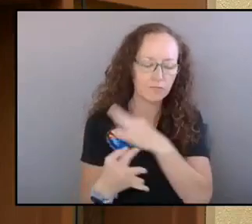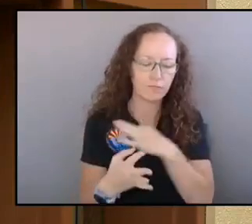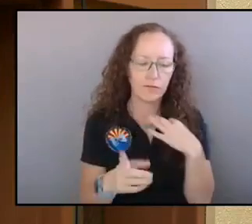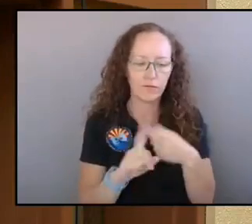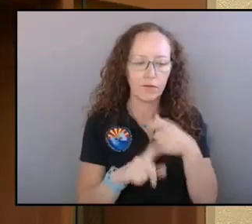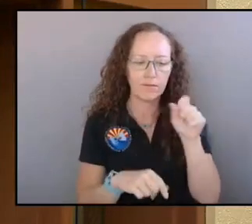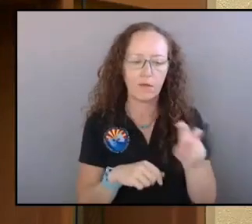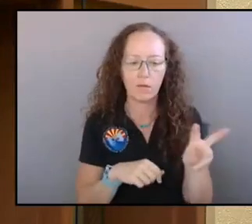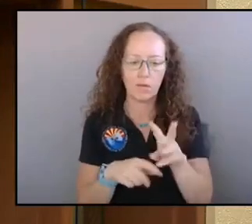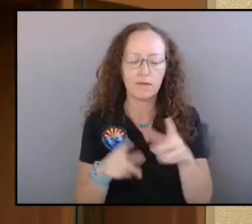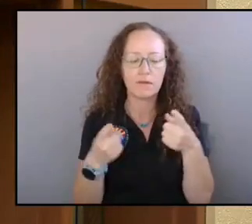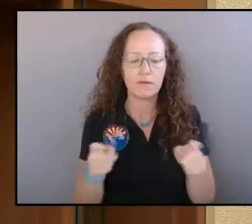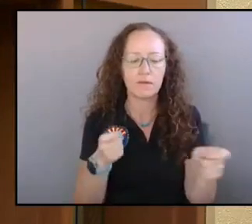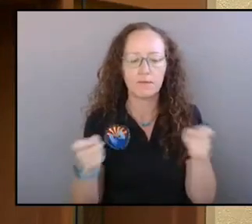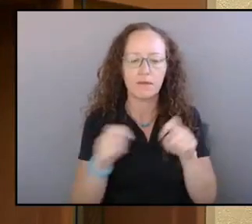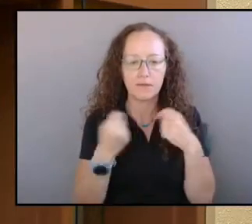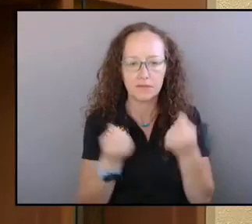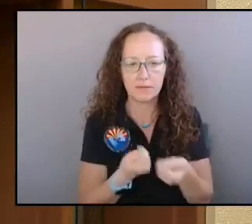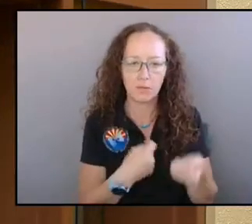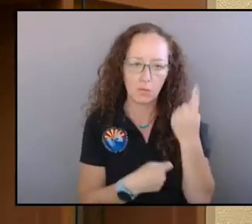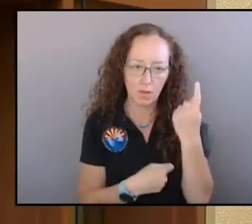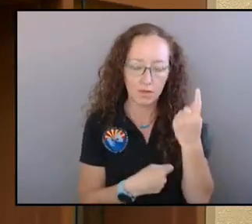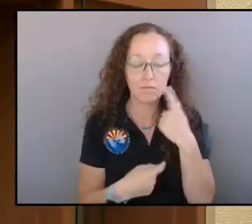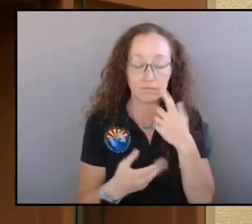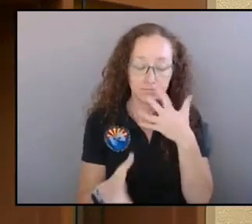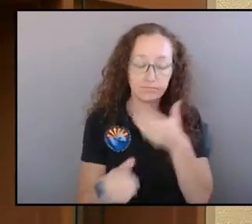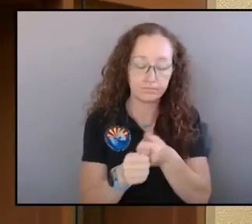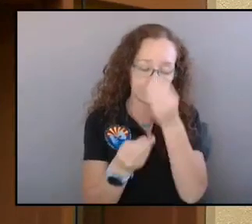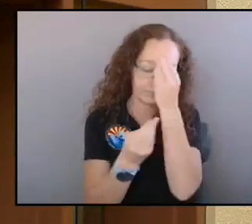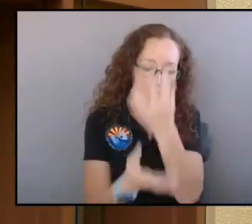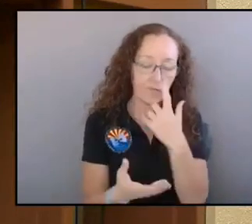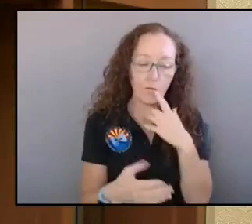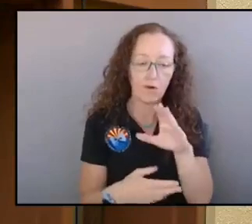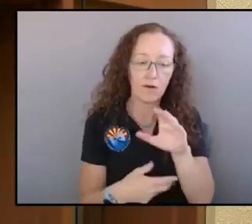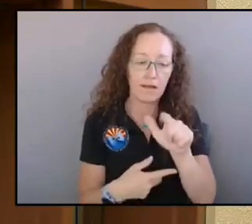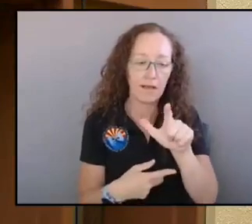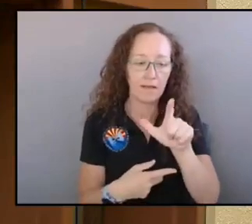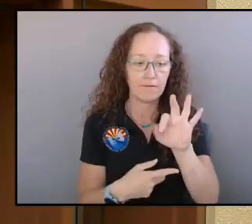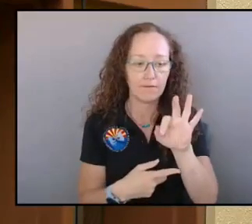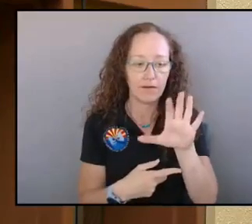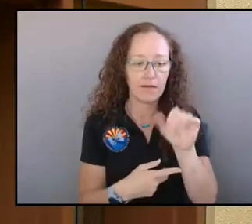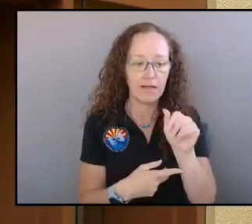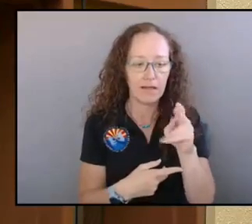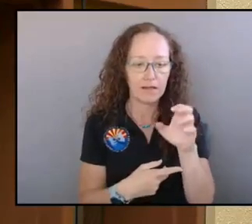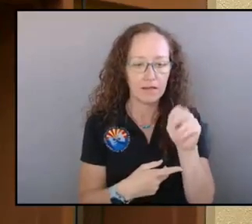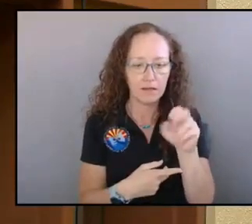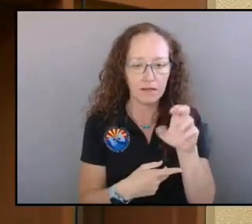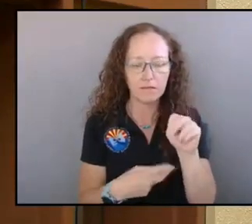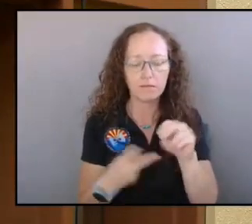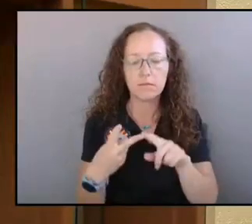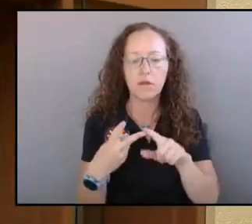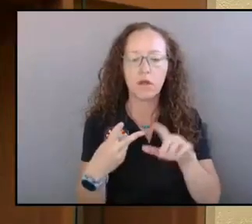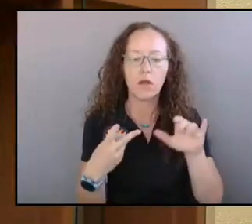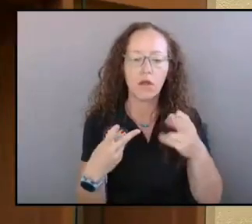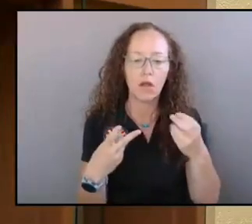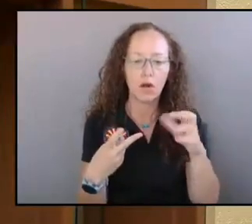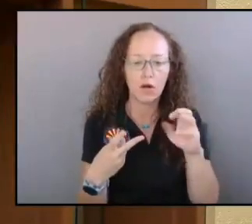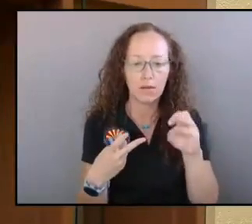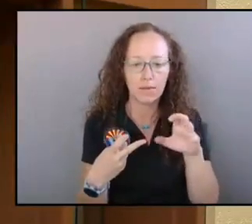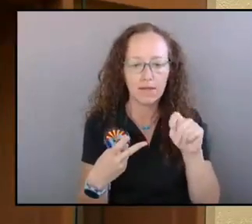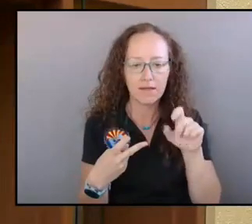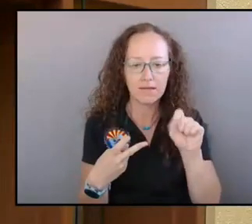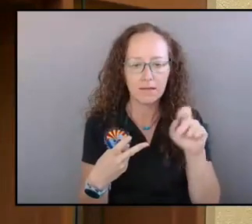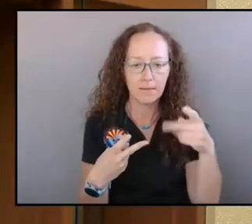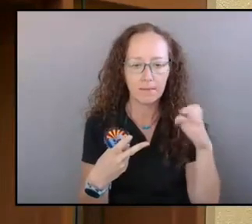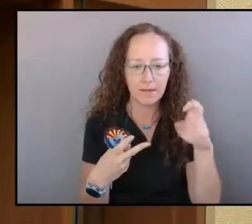is the update for Calf Canyon and Hermits Peak Fire for May 21st. I'll give you some updated numbers. During